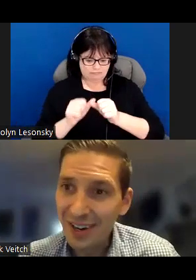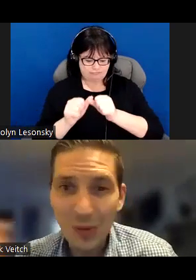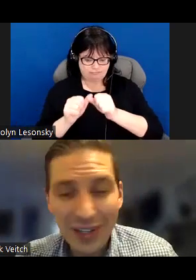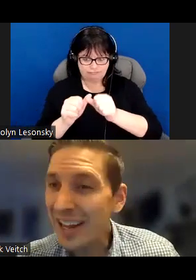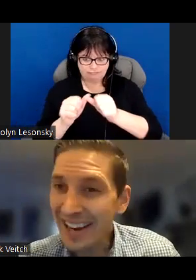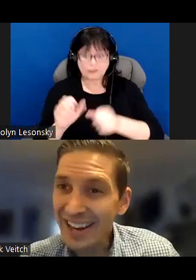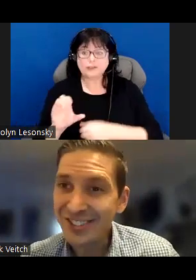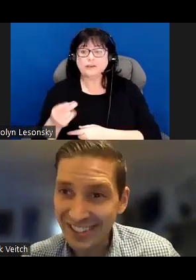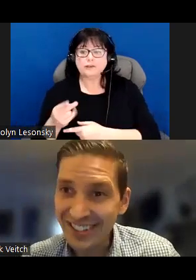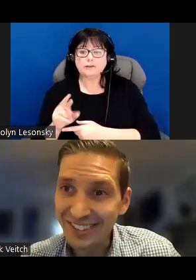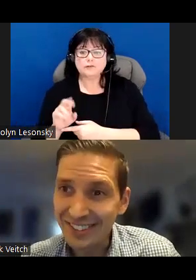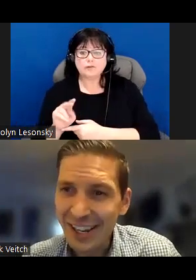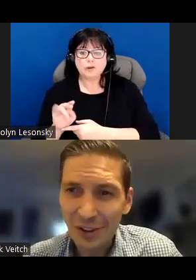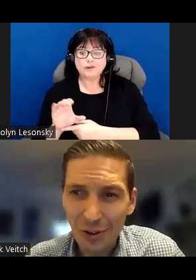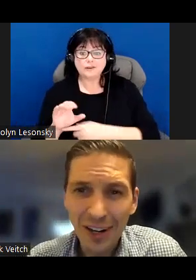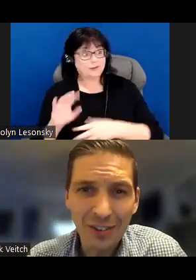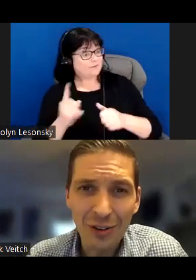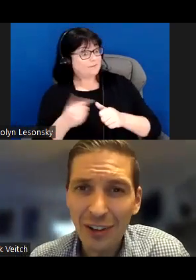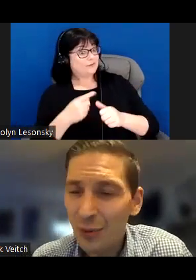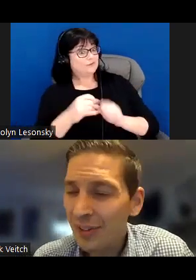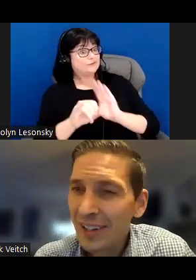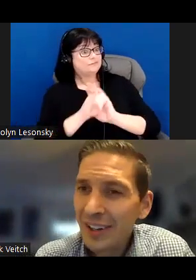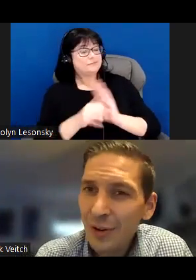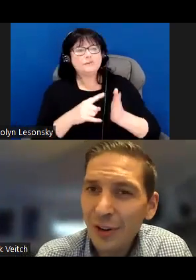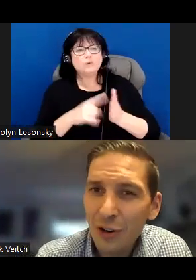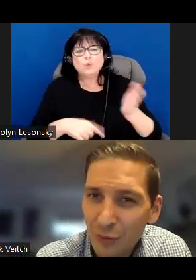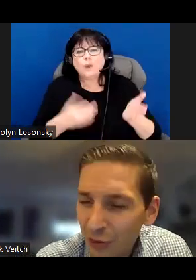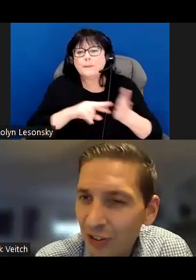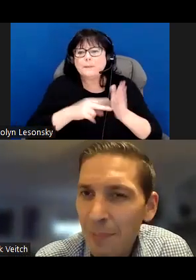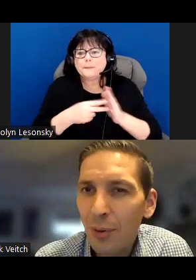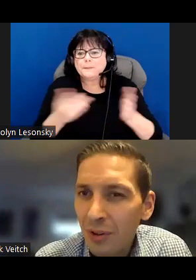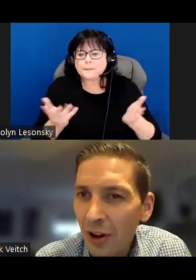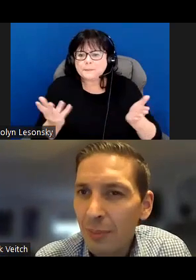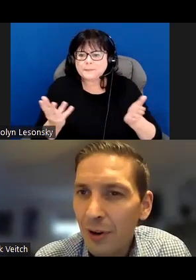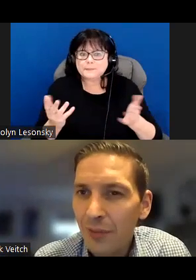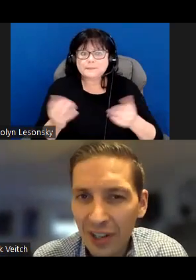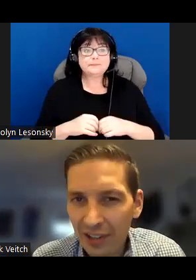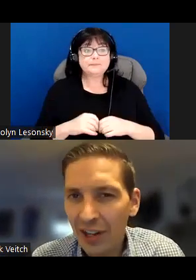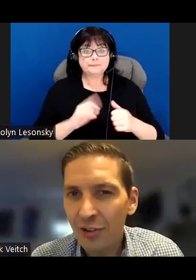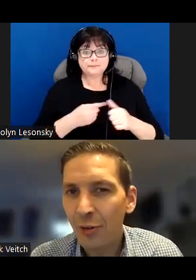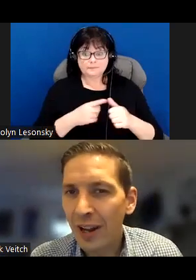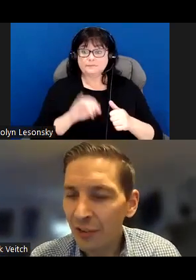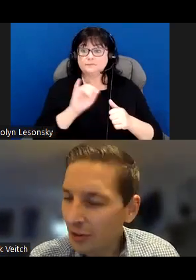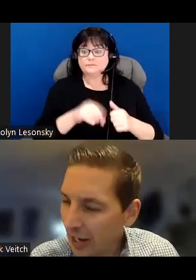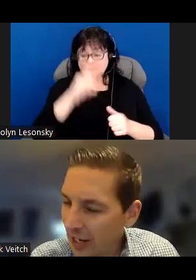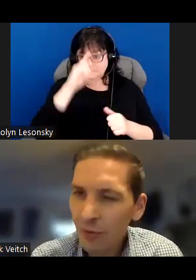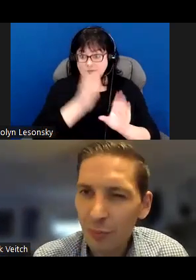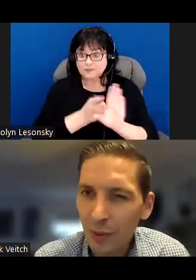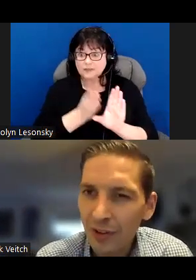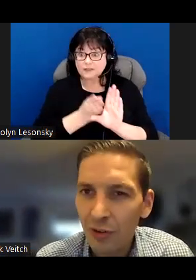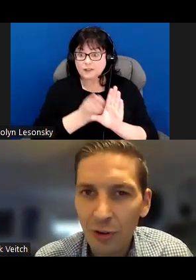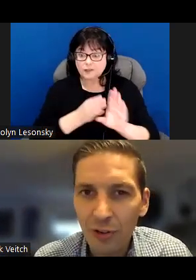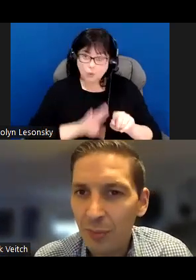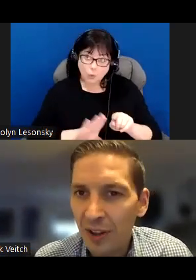we should identify, well, what the heck actually is chronic stress? Well, chronic stress refers to that prolonged period of psychological arousal or